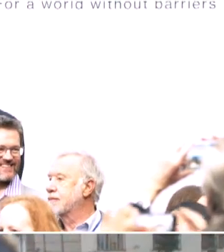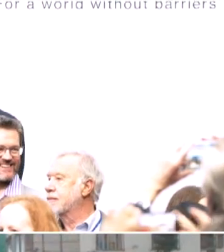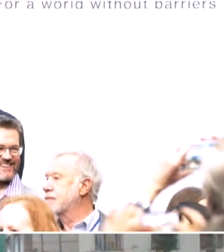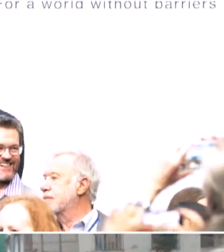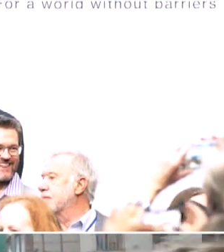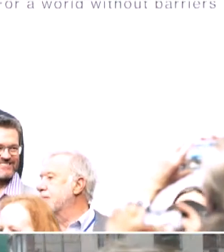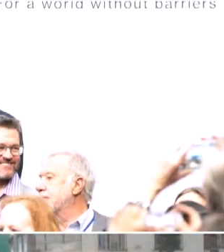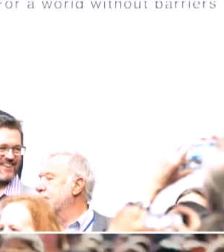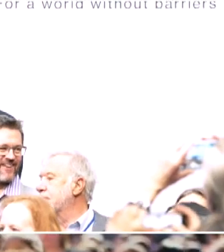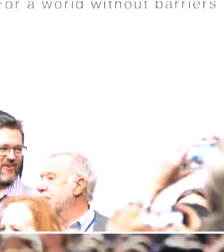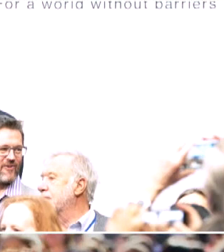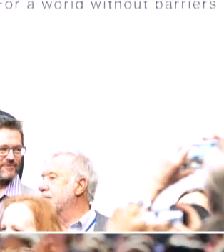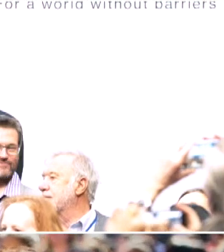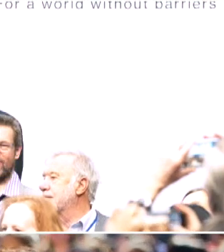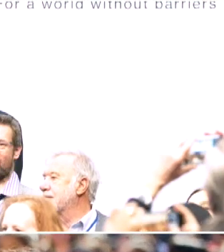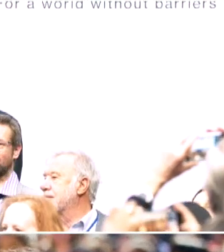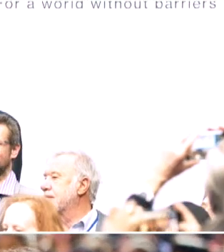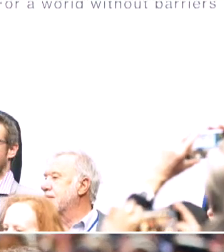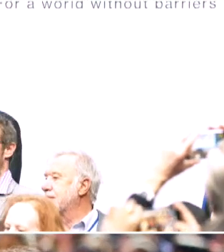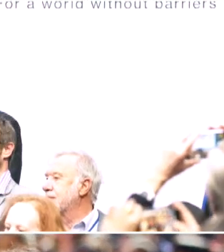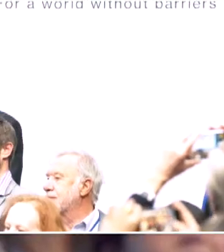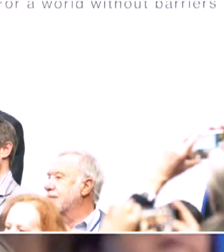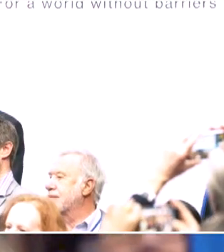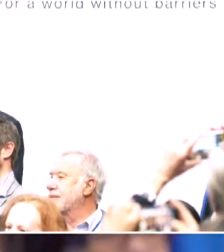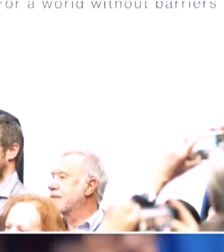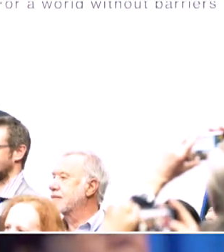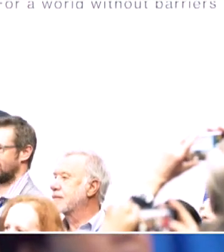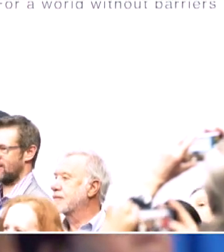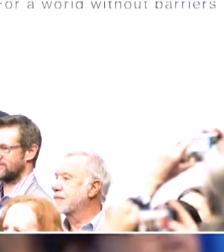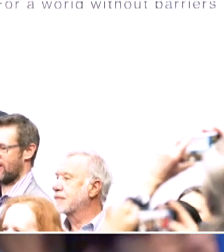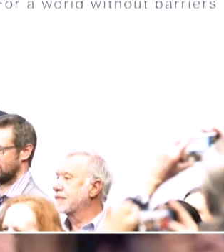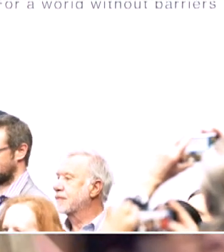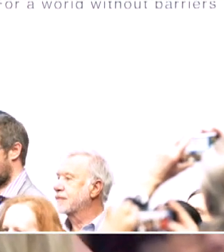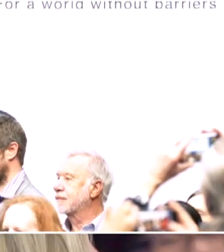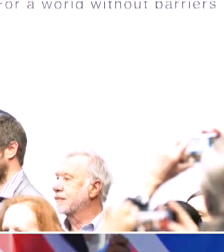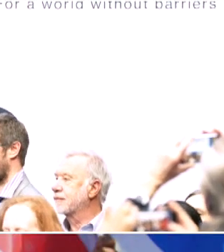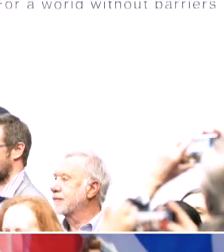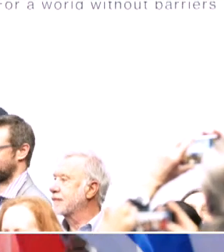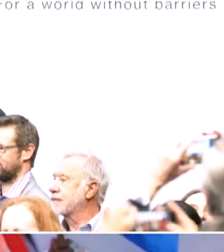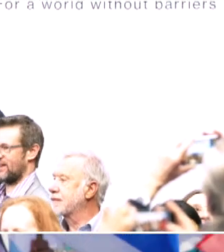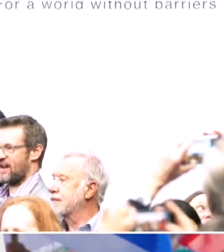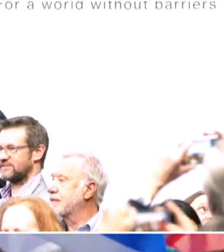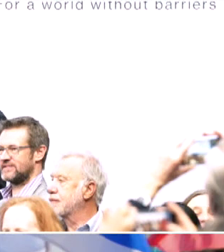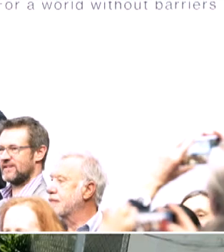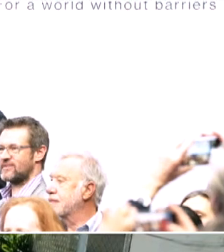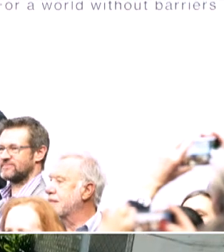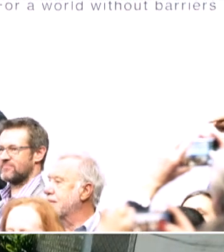if you let me be, if we all give up our